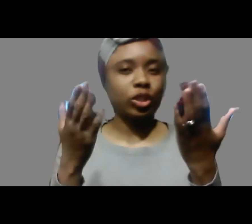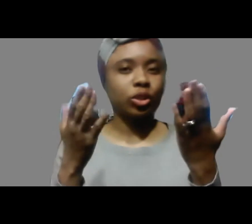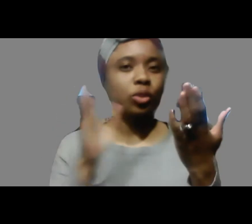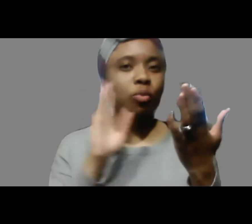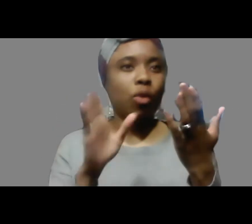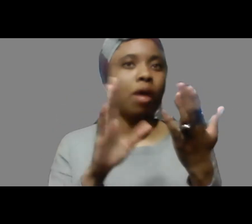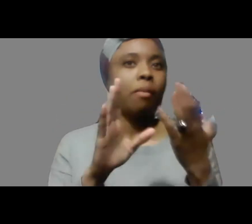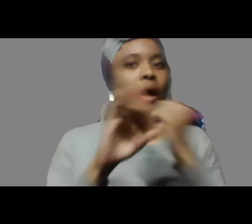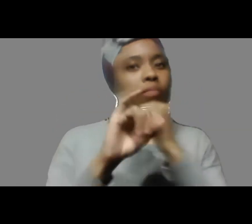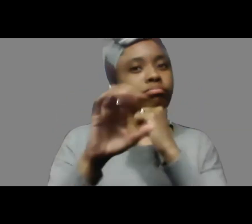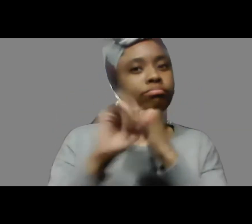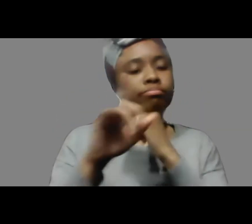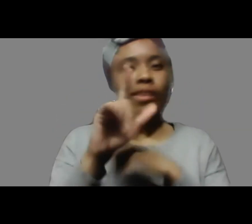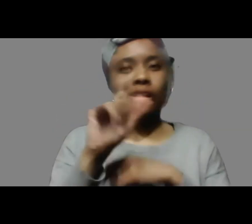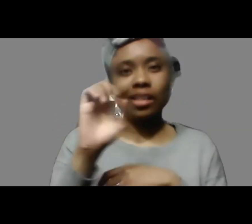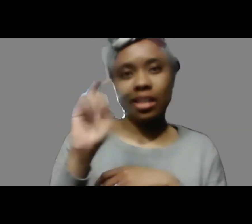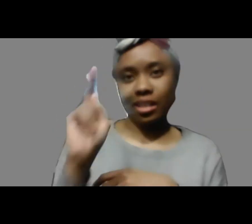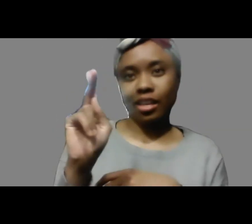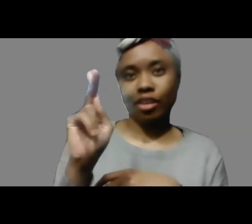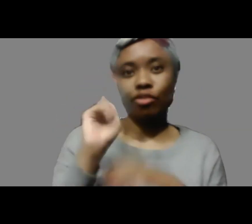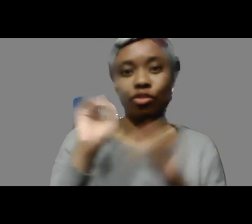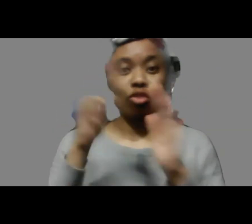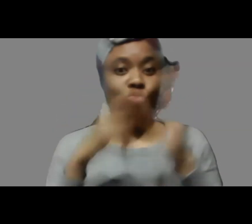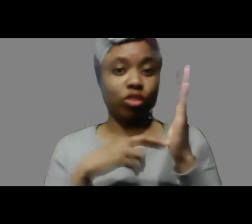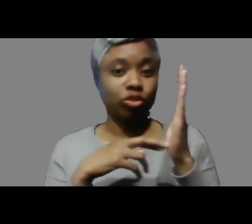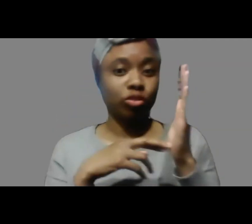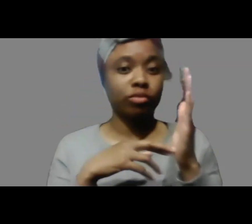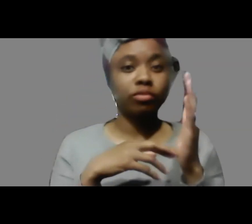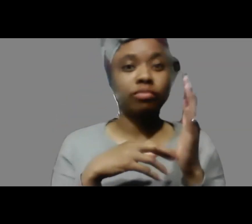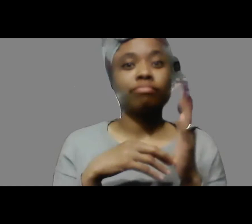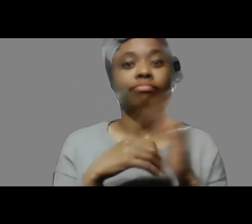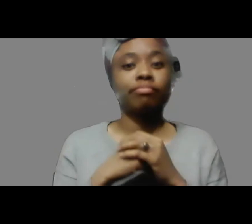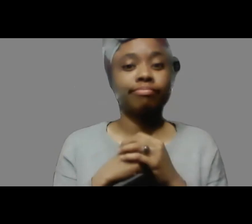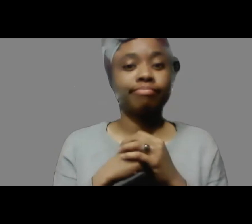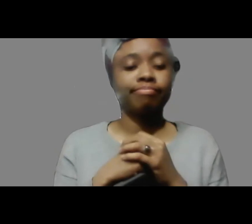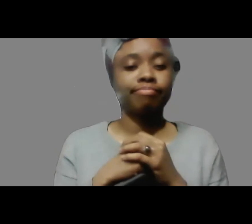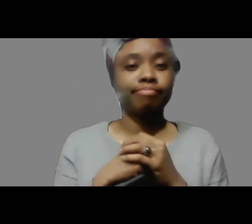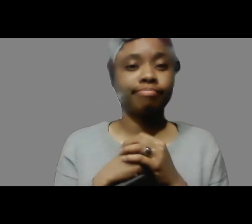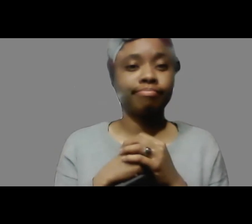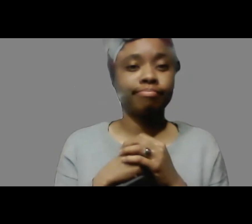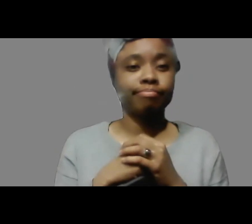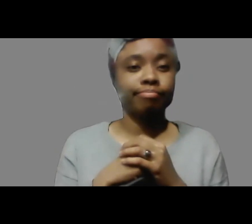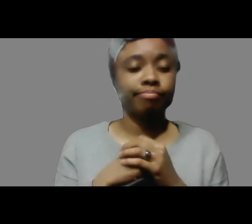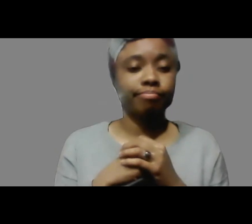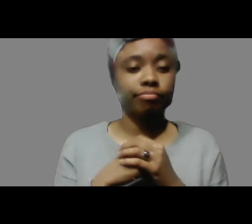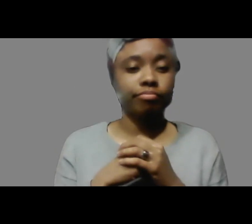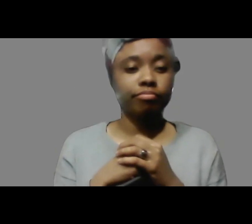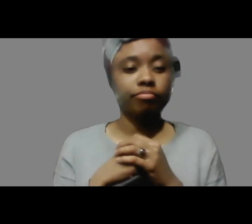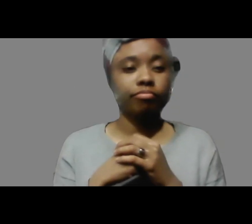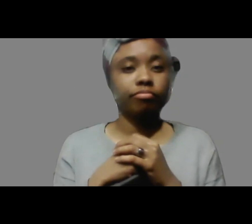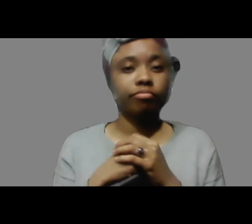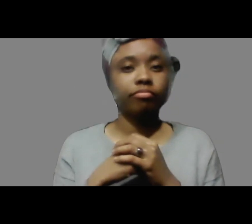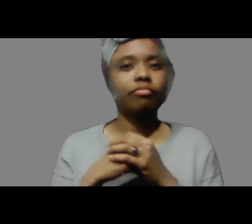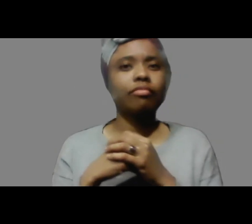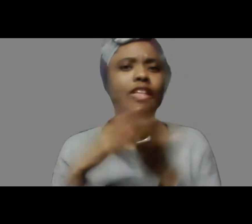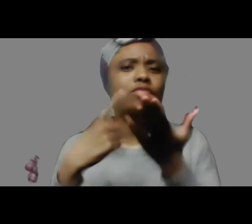chat a link where you can register for the call we're going to go to right as to speak a bit with the